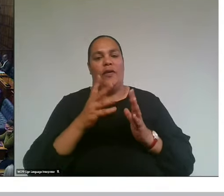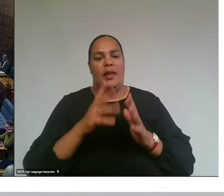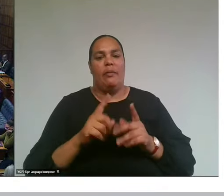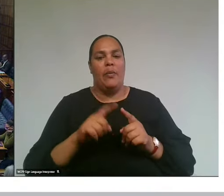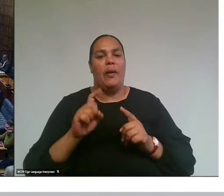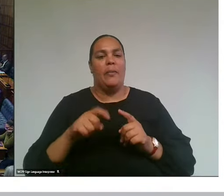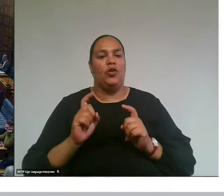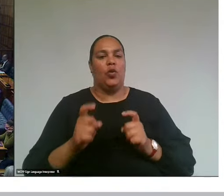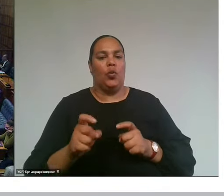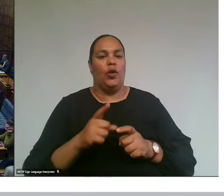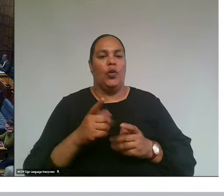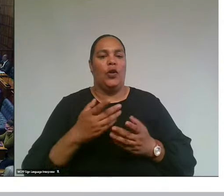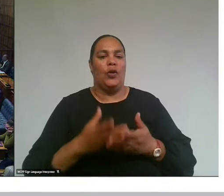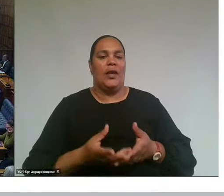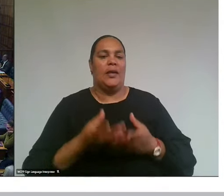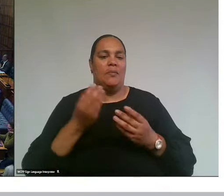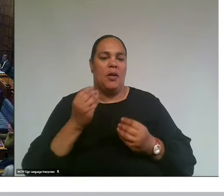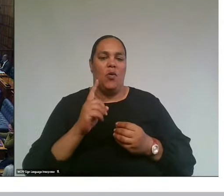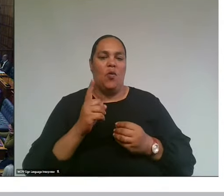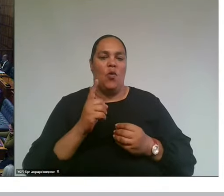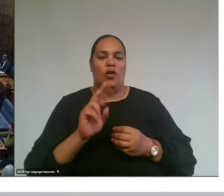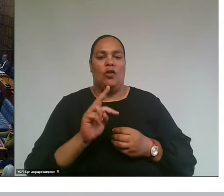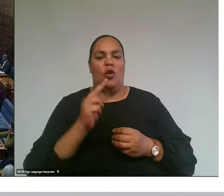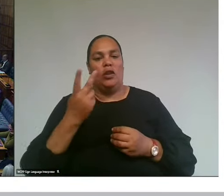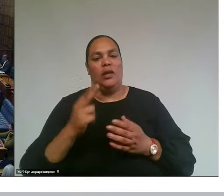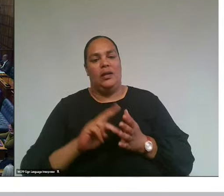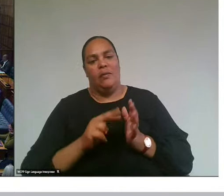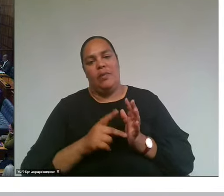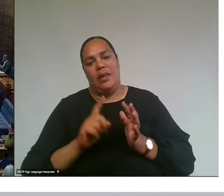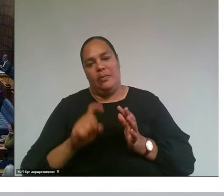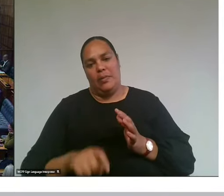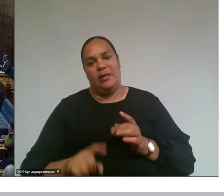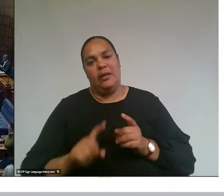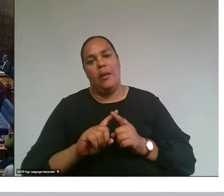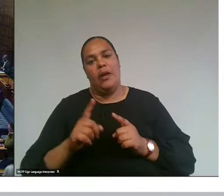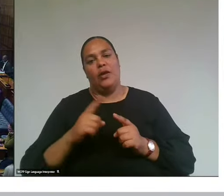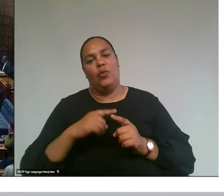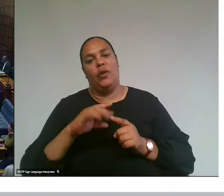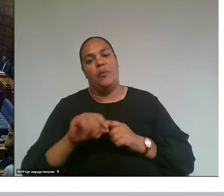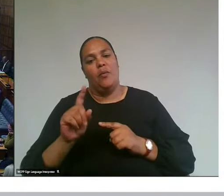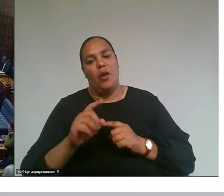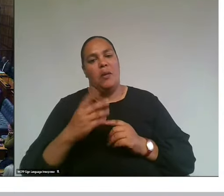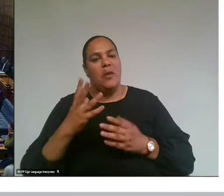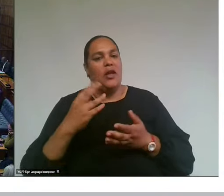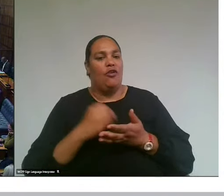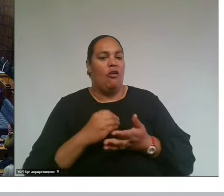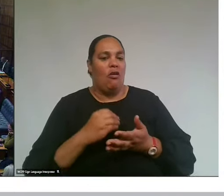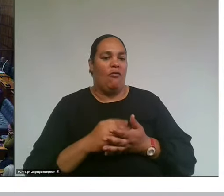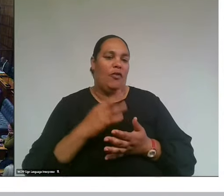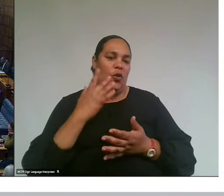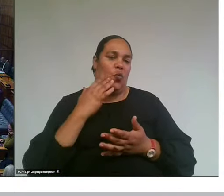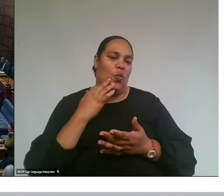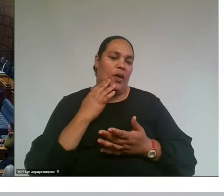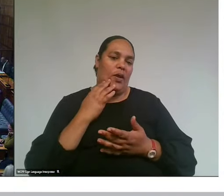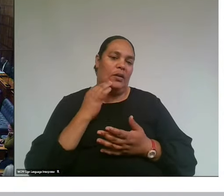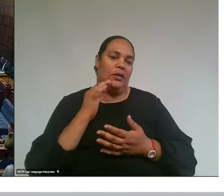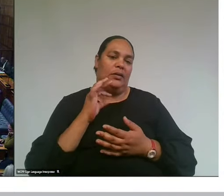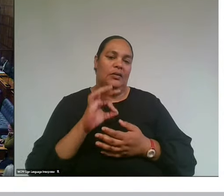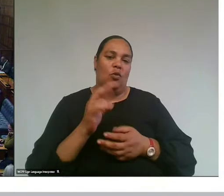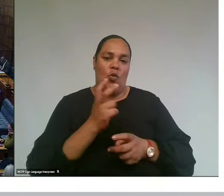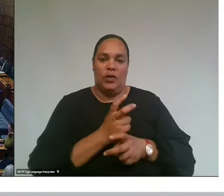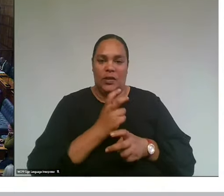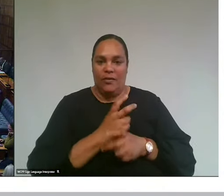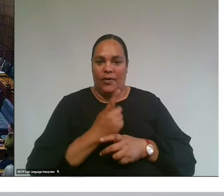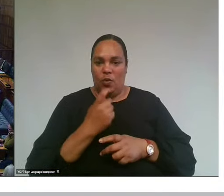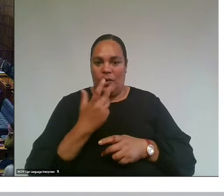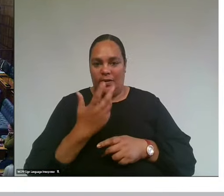be quick so that you can come up with a with an alter plan but what we find is that quite often when these are difficult